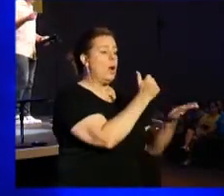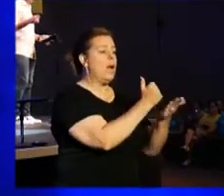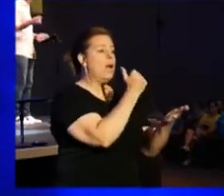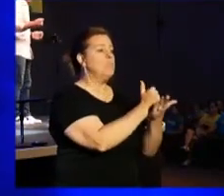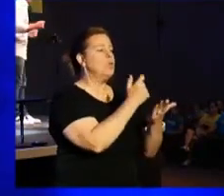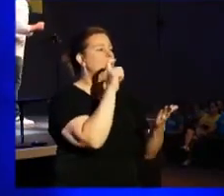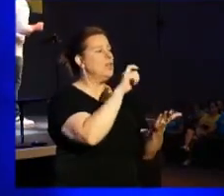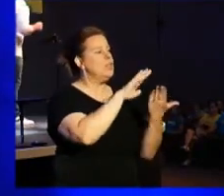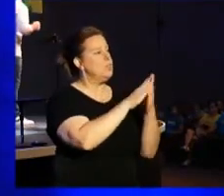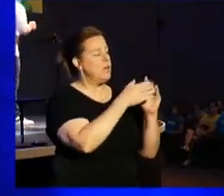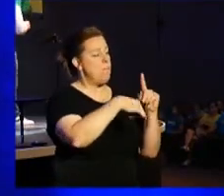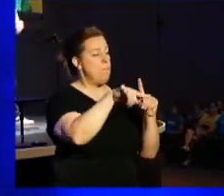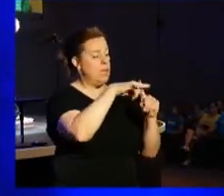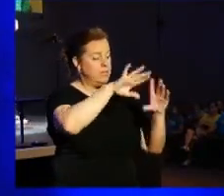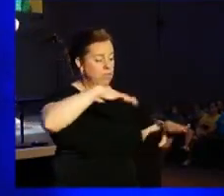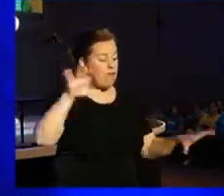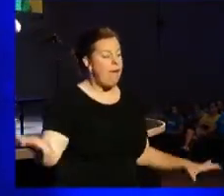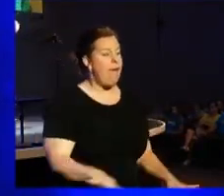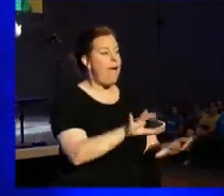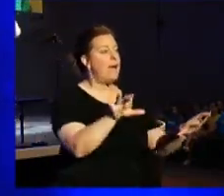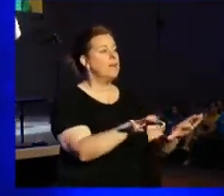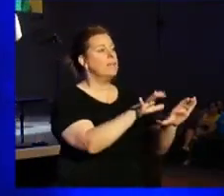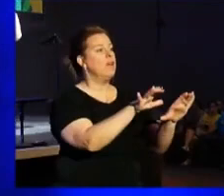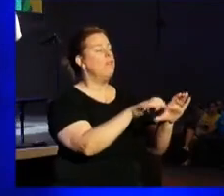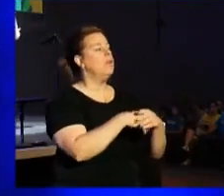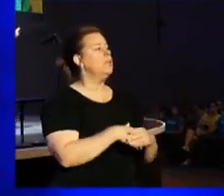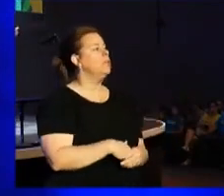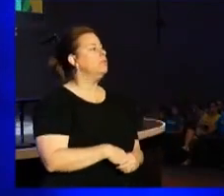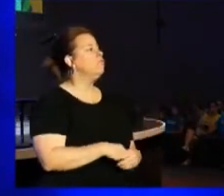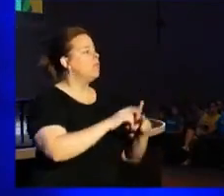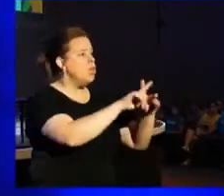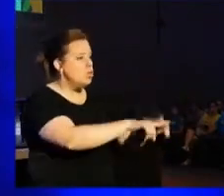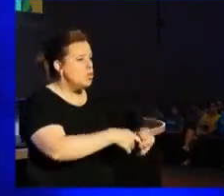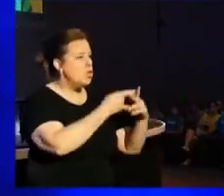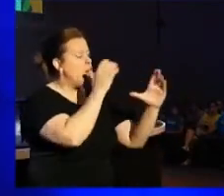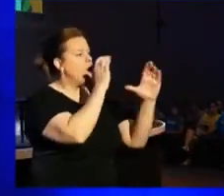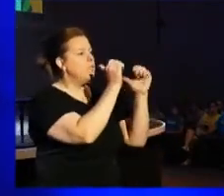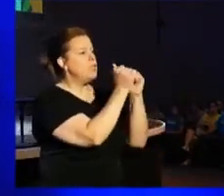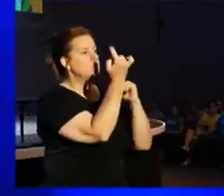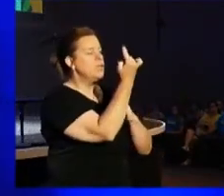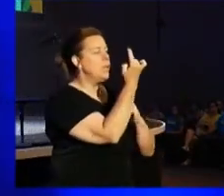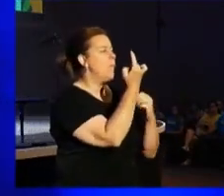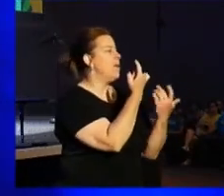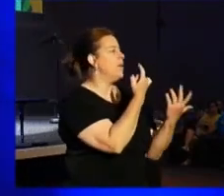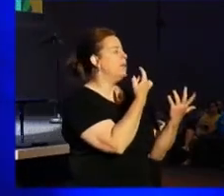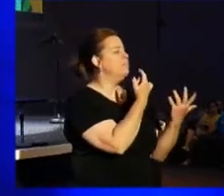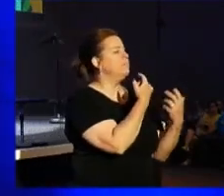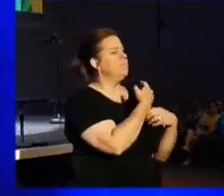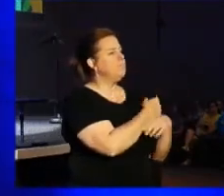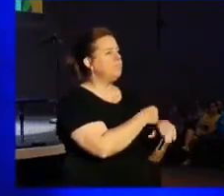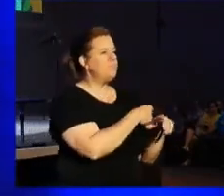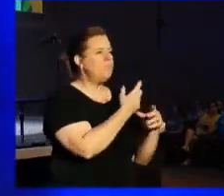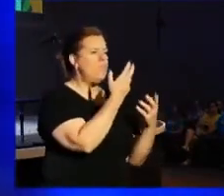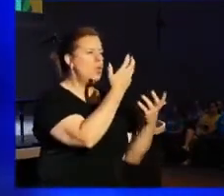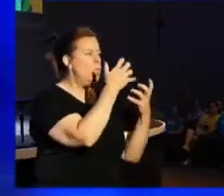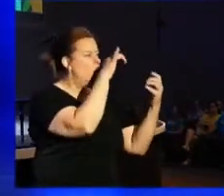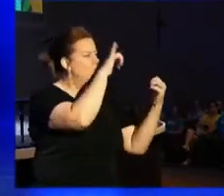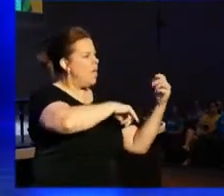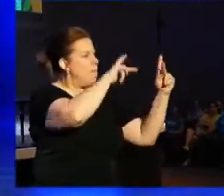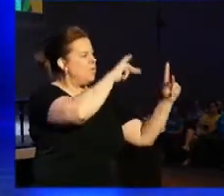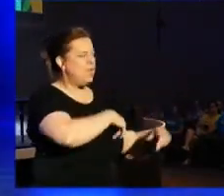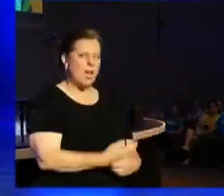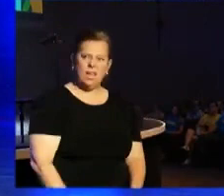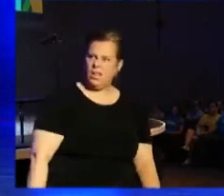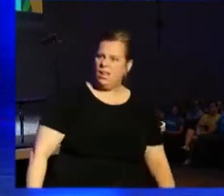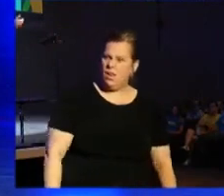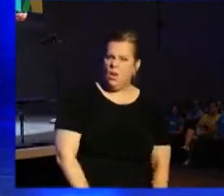proactively kind. Let's start a conversation with someone where they're like, man, what are you on? Like, what have